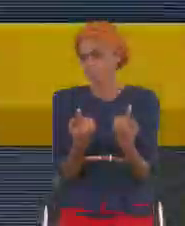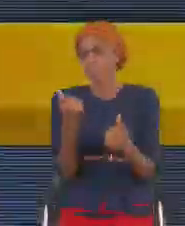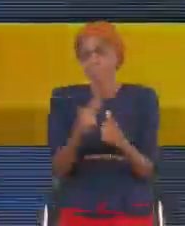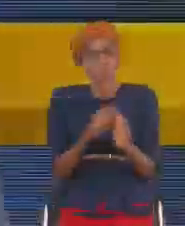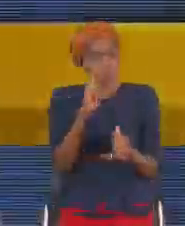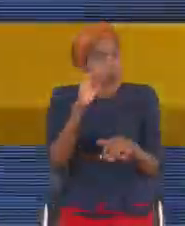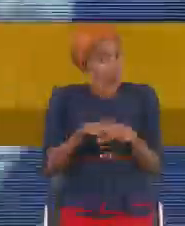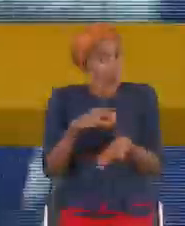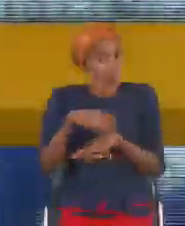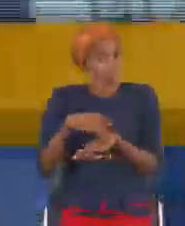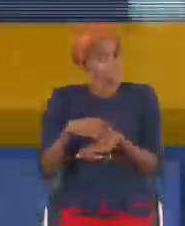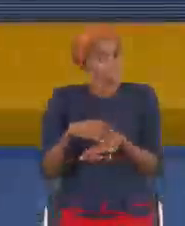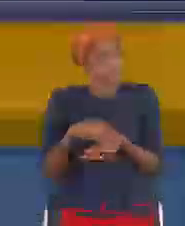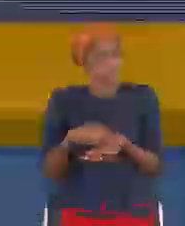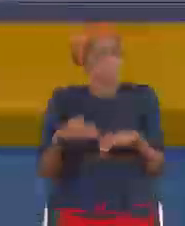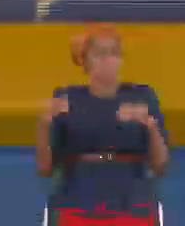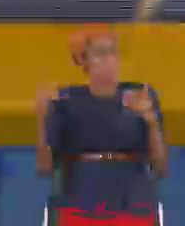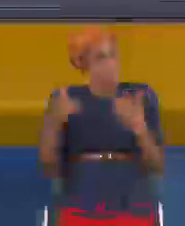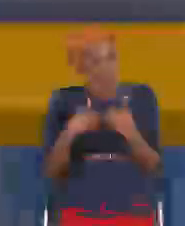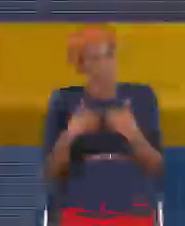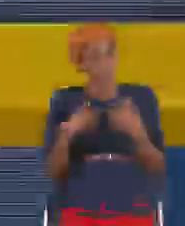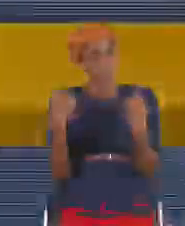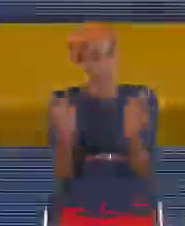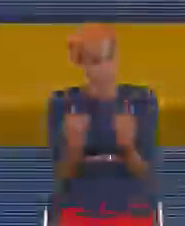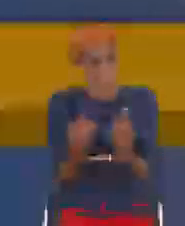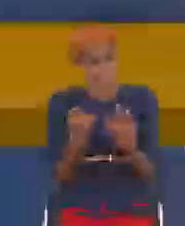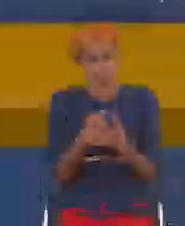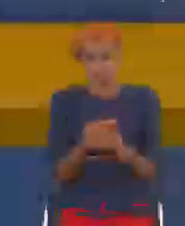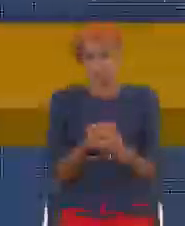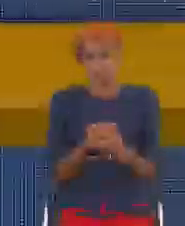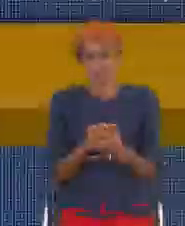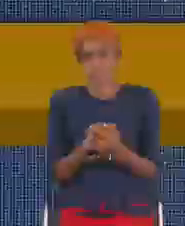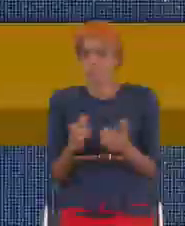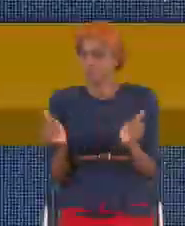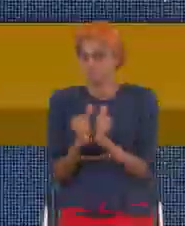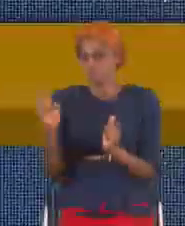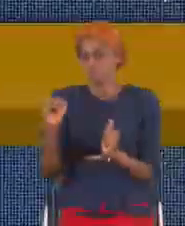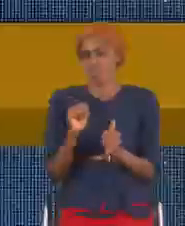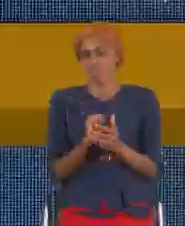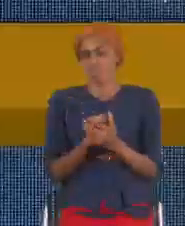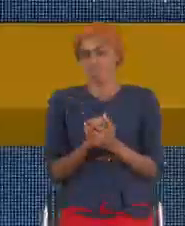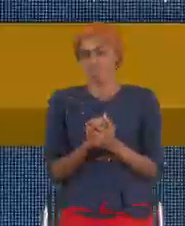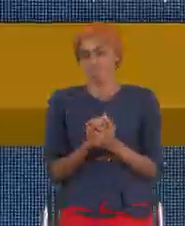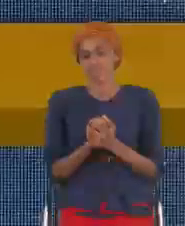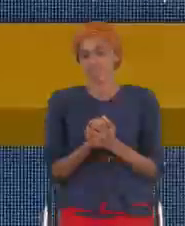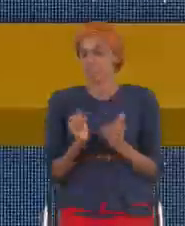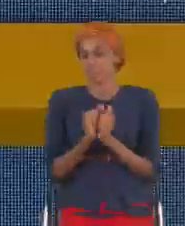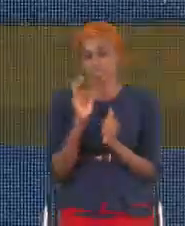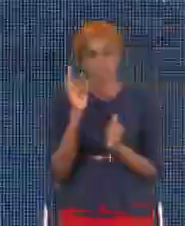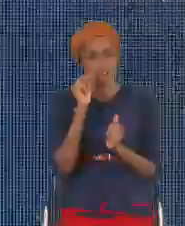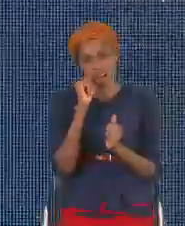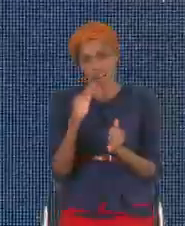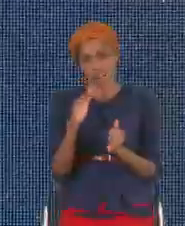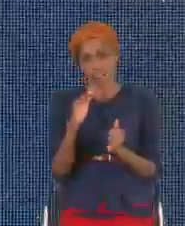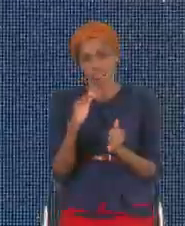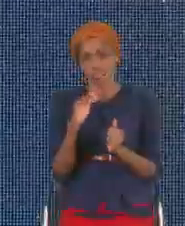earth carries that transgressor along with him, with her,